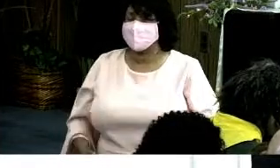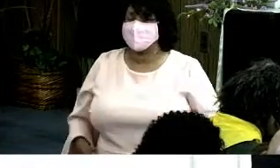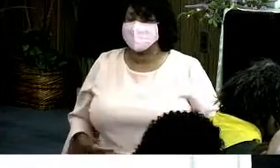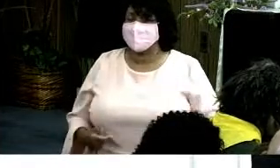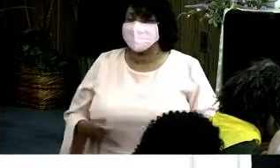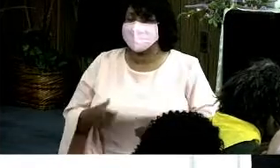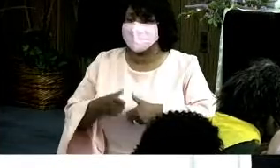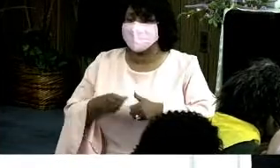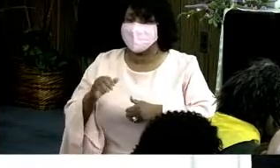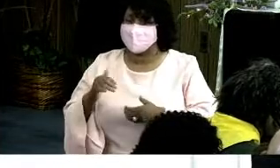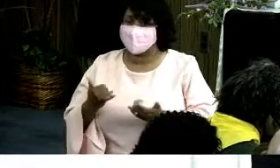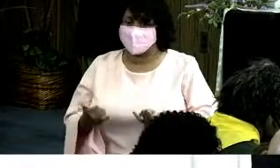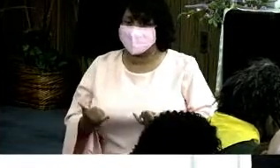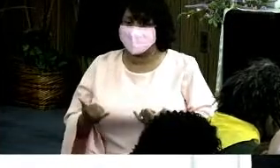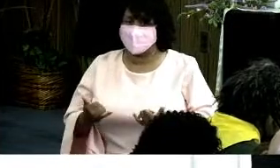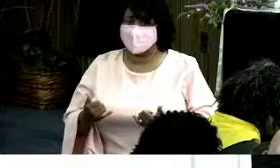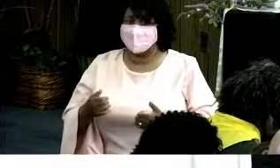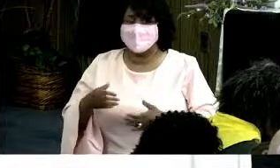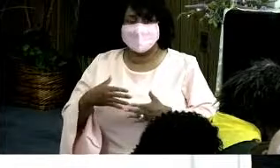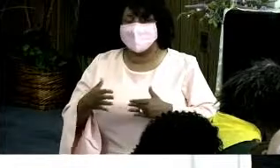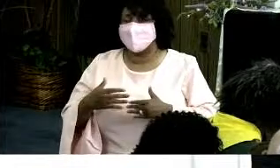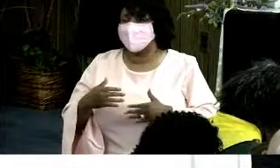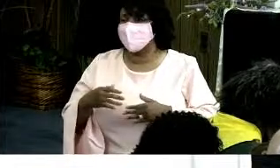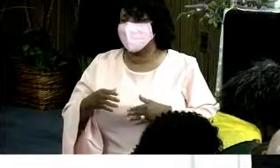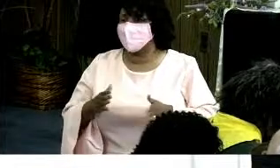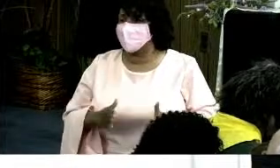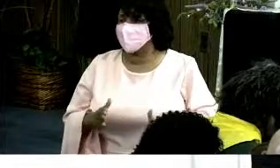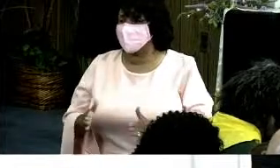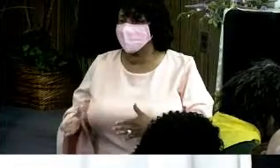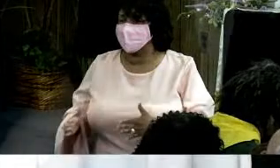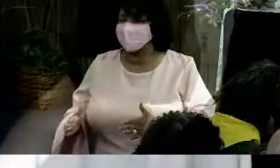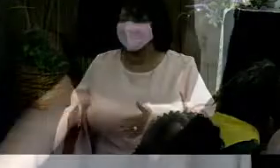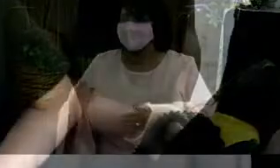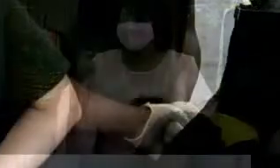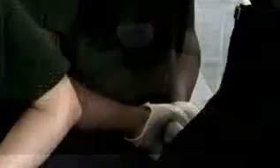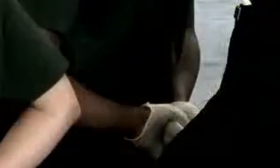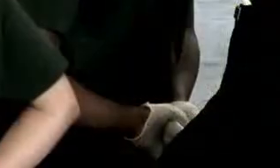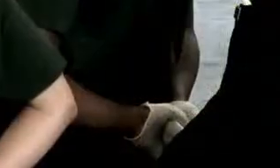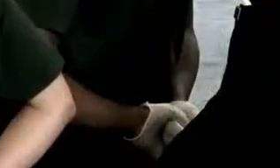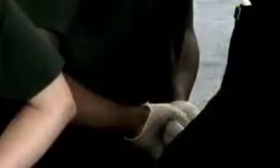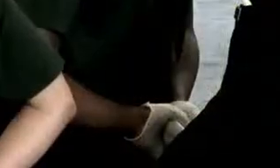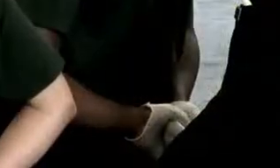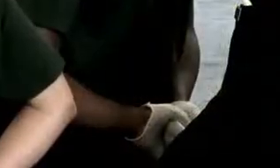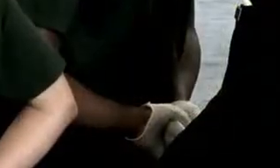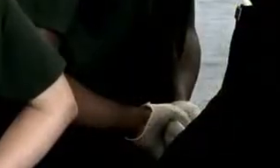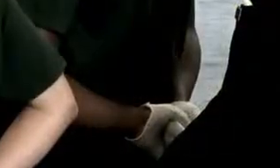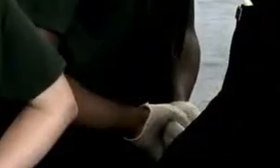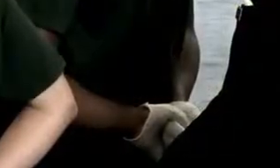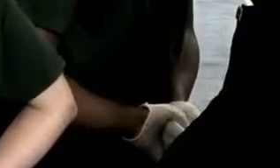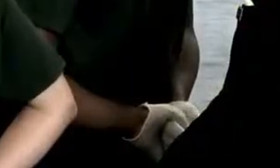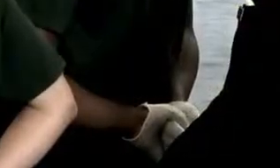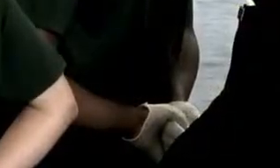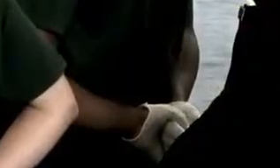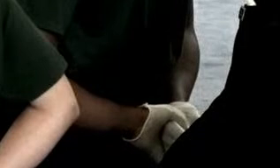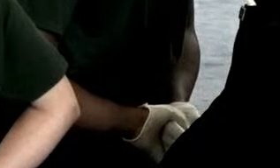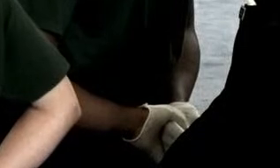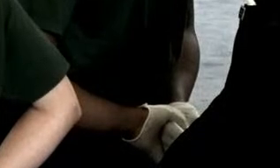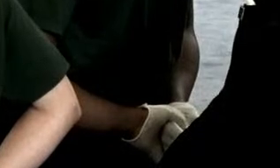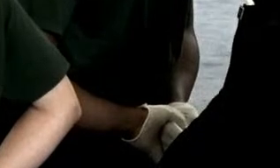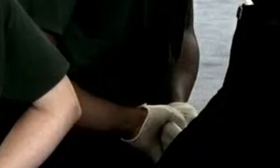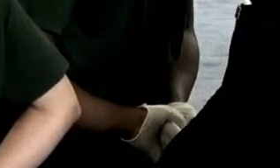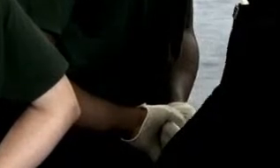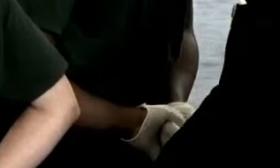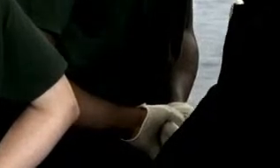now, whatever plans the enemy has designed for these children, we pray that you cancel it in the name of